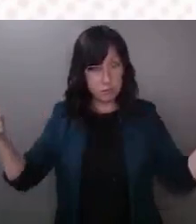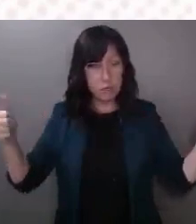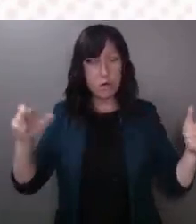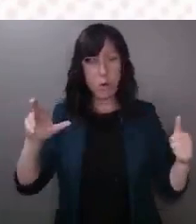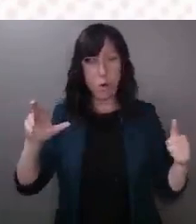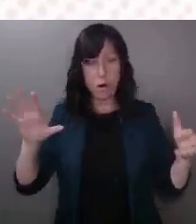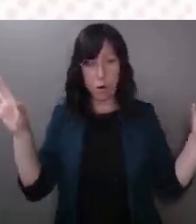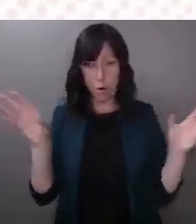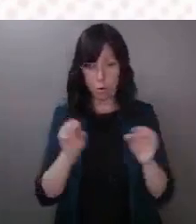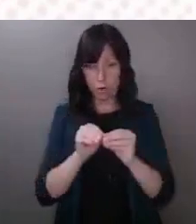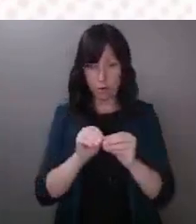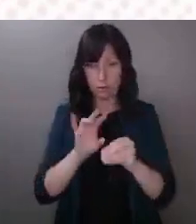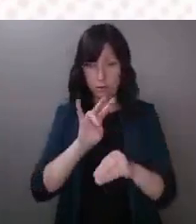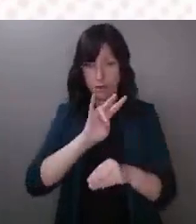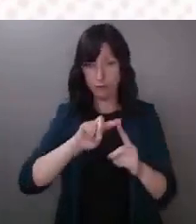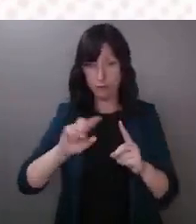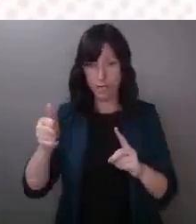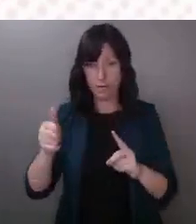Sorry.